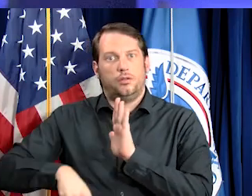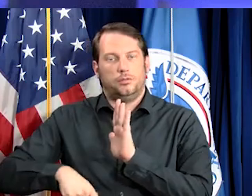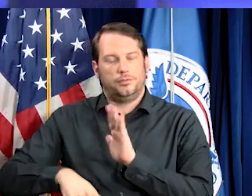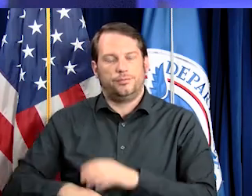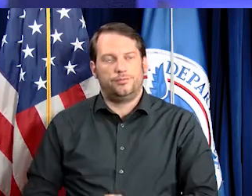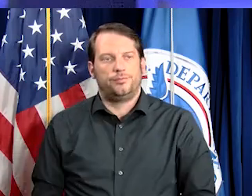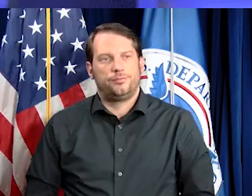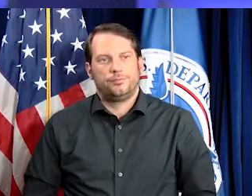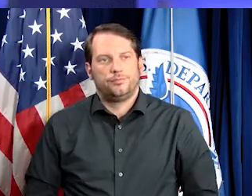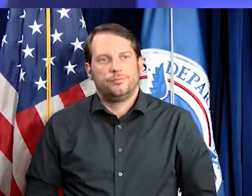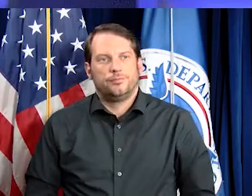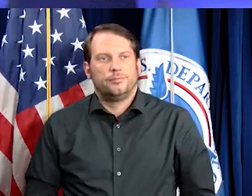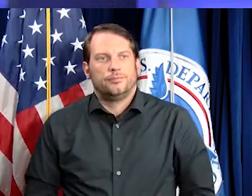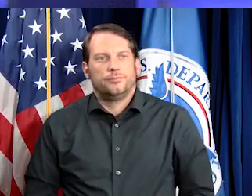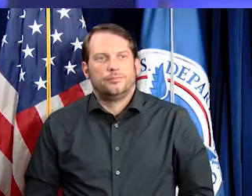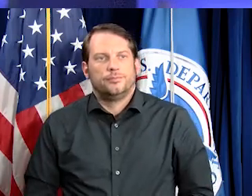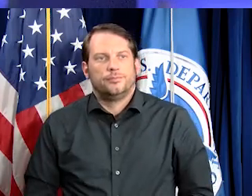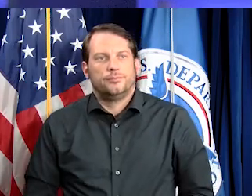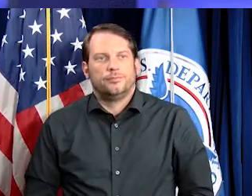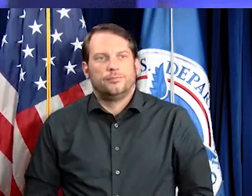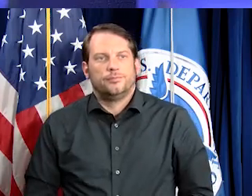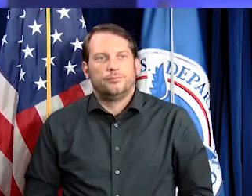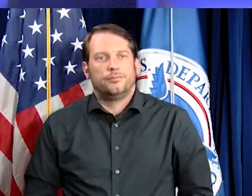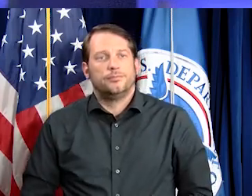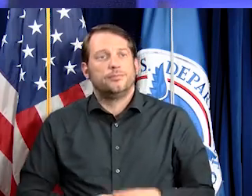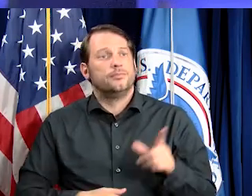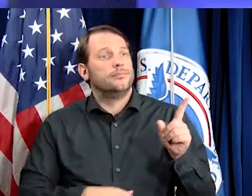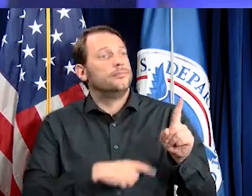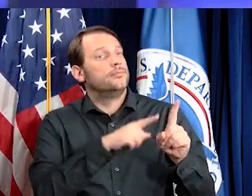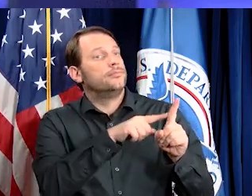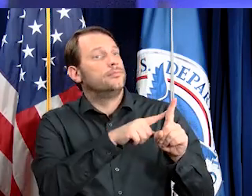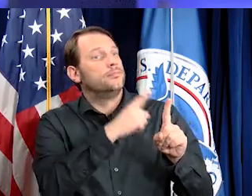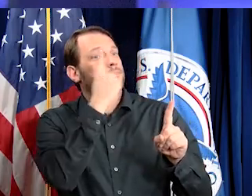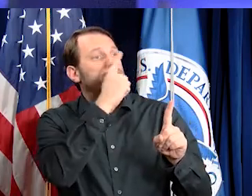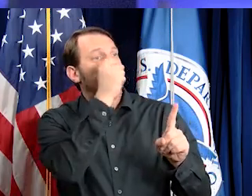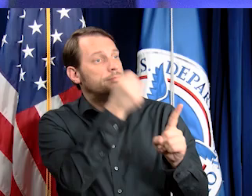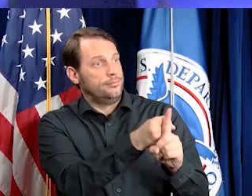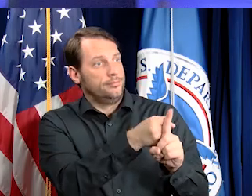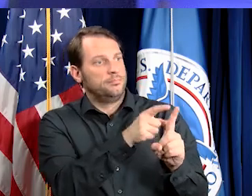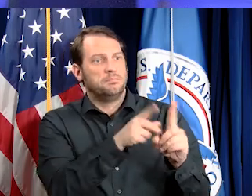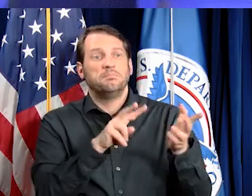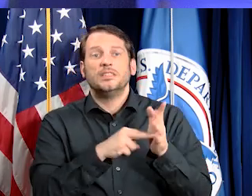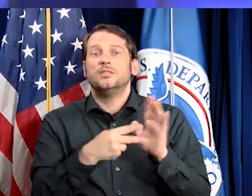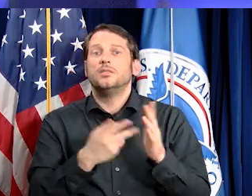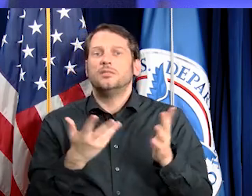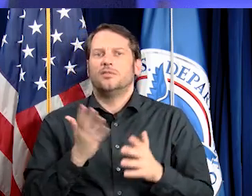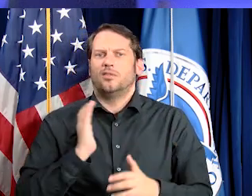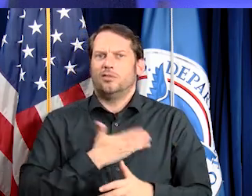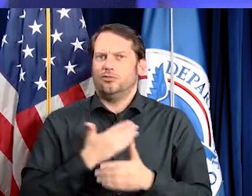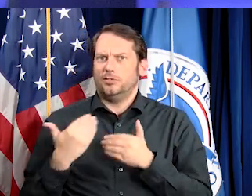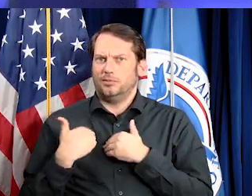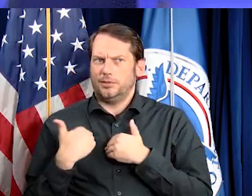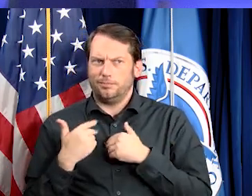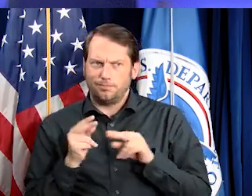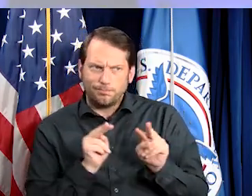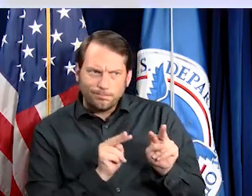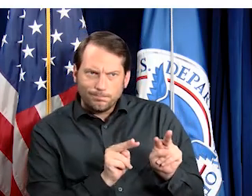like 911 goes down, it's our responsibility to recognize how do we also address the other ways people are reaching out for